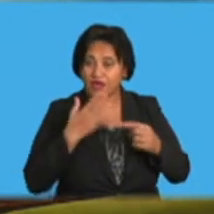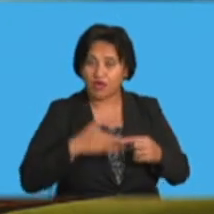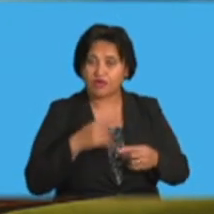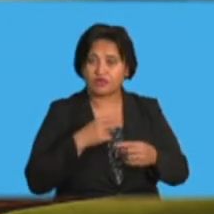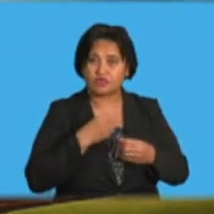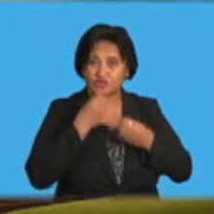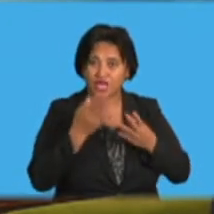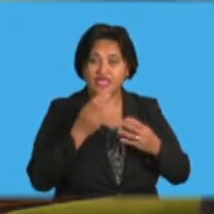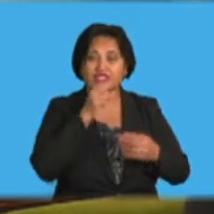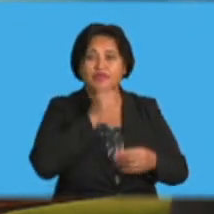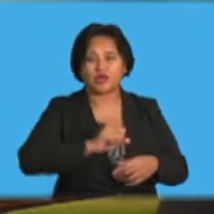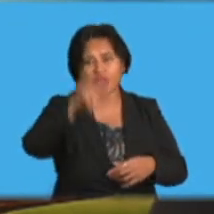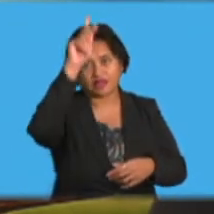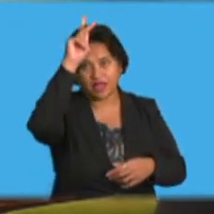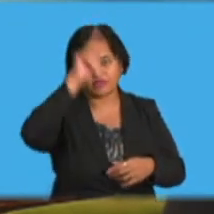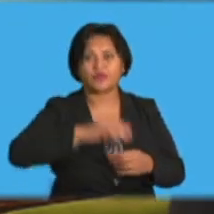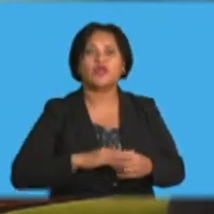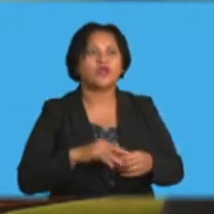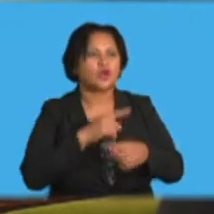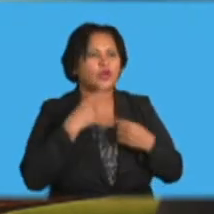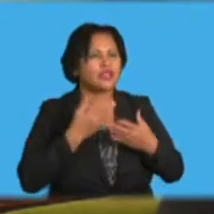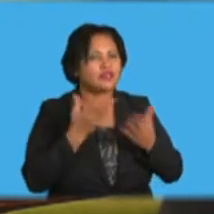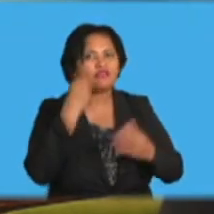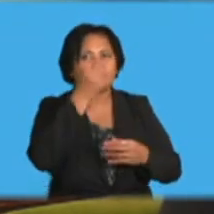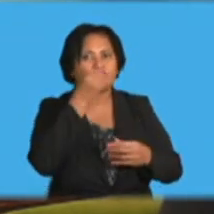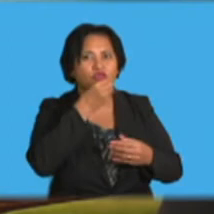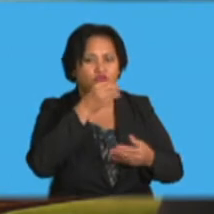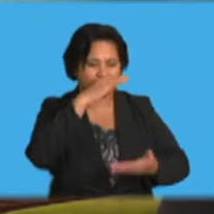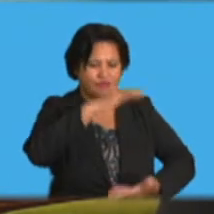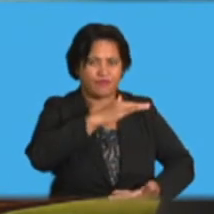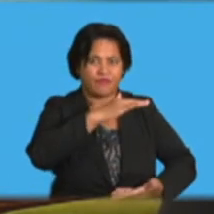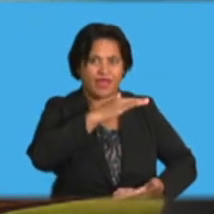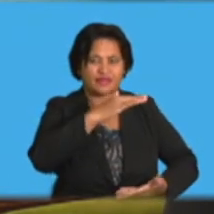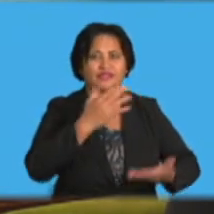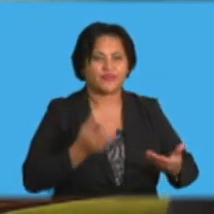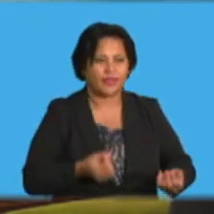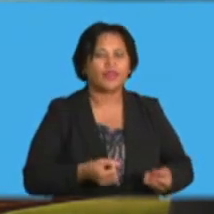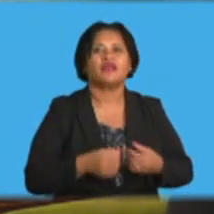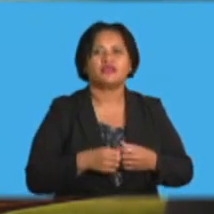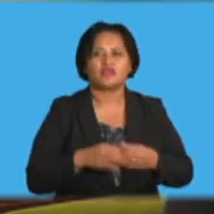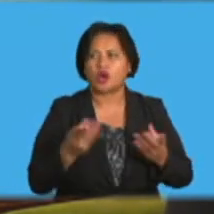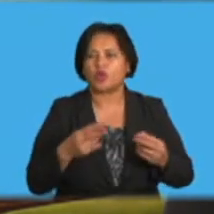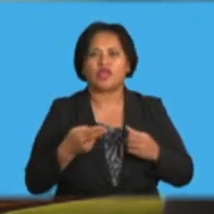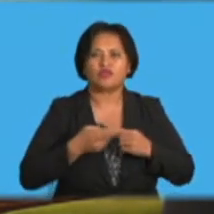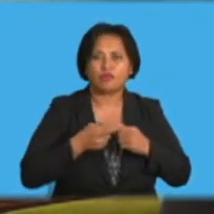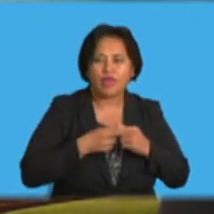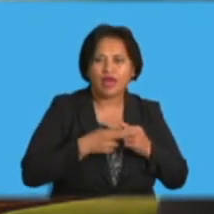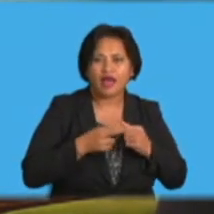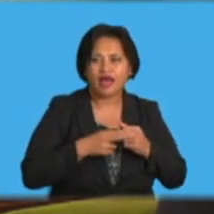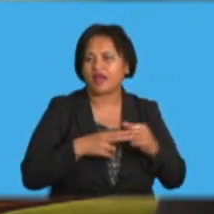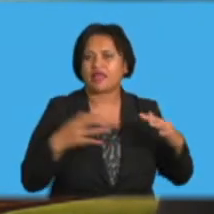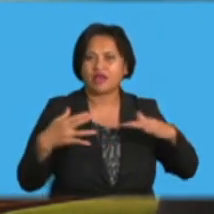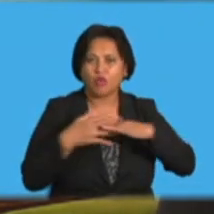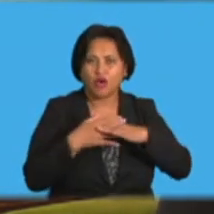about Kandavu. As we know that we've also given out food ration packs there. The FRA fixed up the jetty so the ships, etc., could